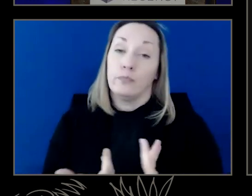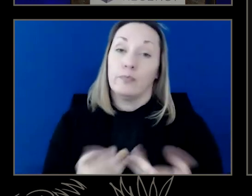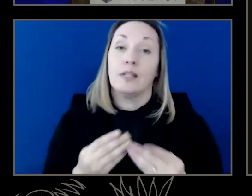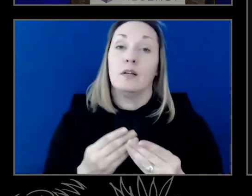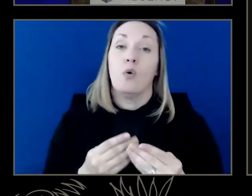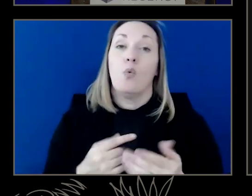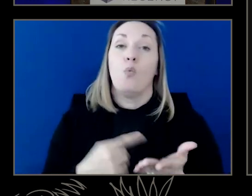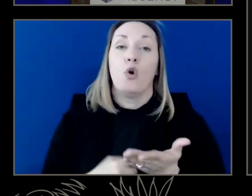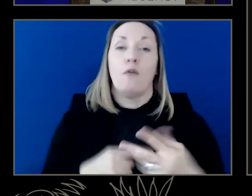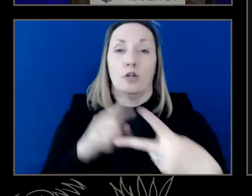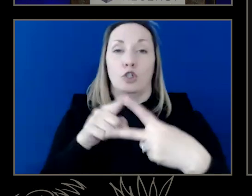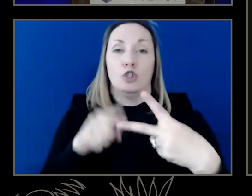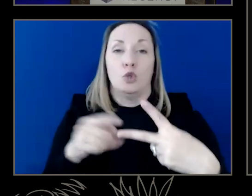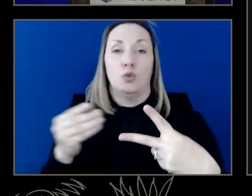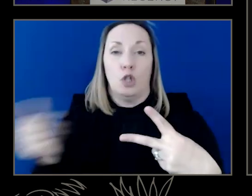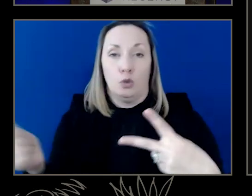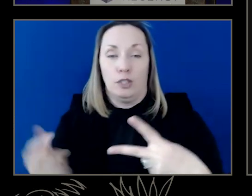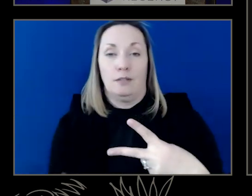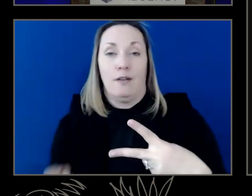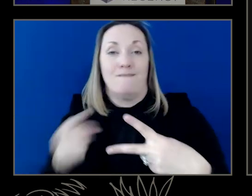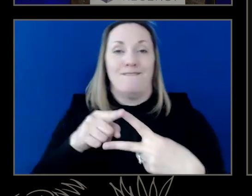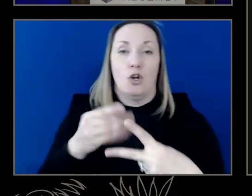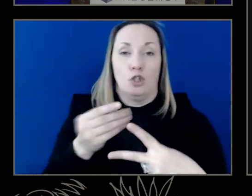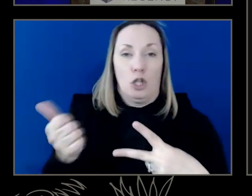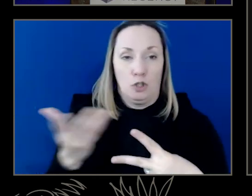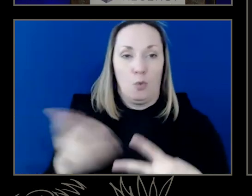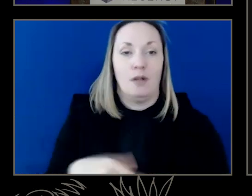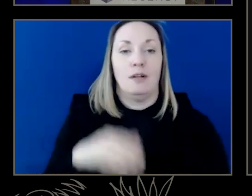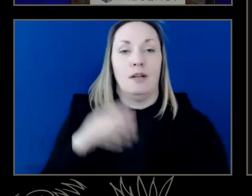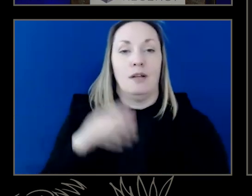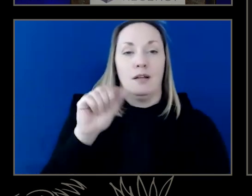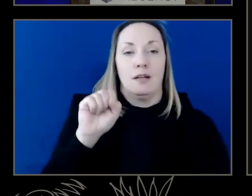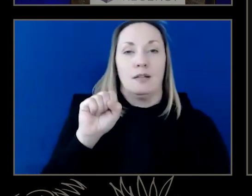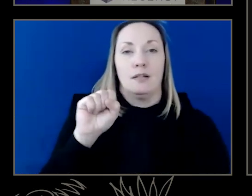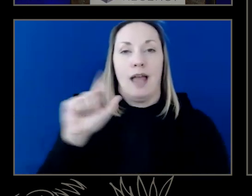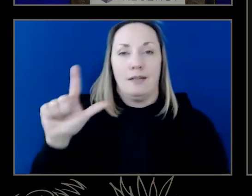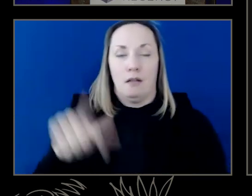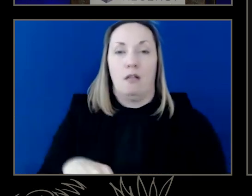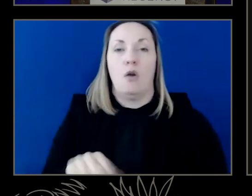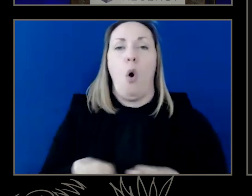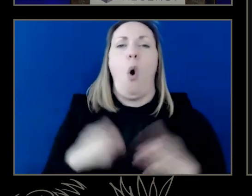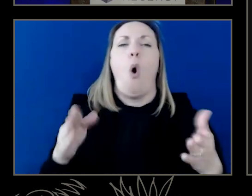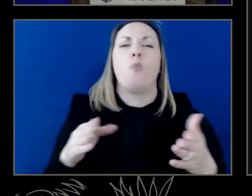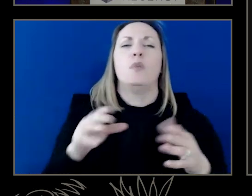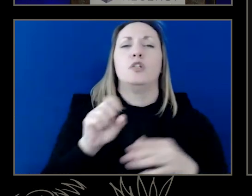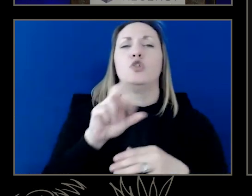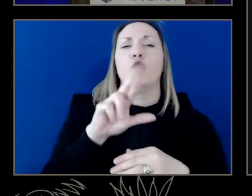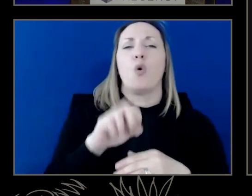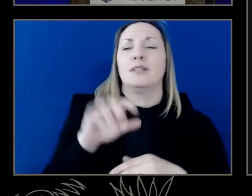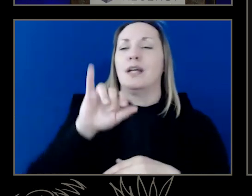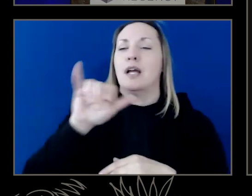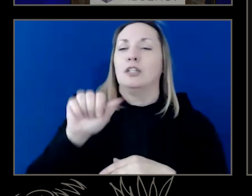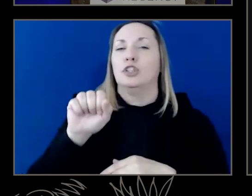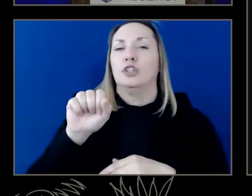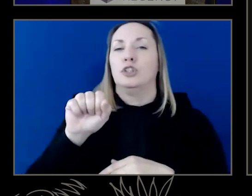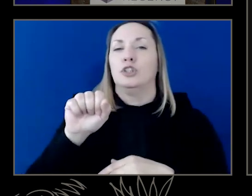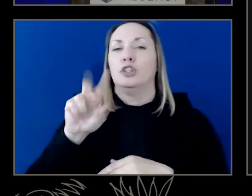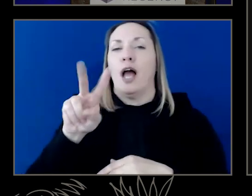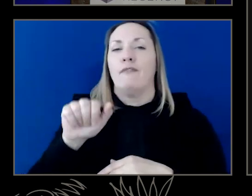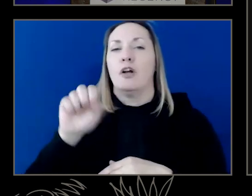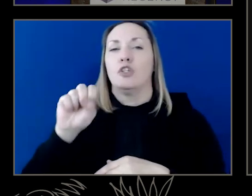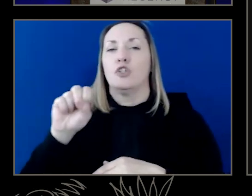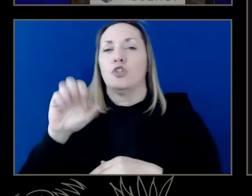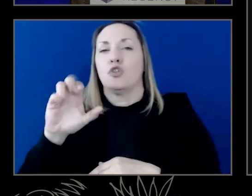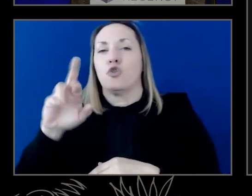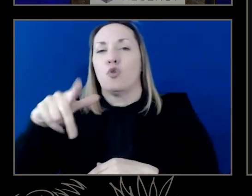We'll be going over two solutions, like I said, and the first one is CASL. It's an open source JavaScript library which allows you to define